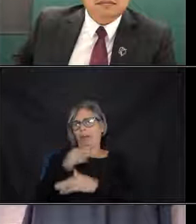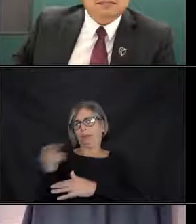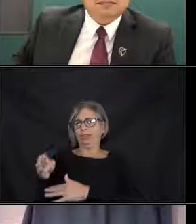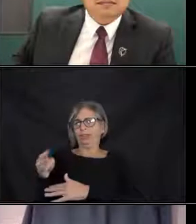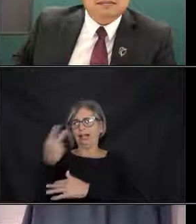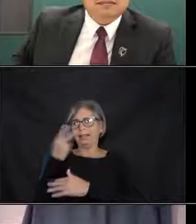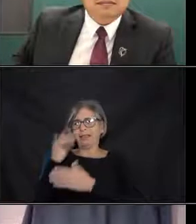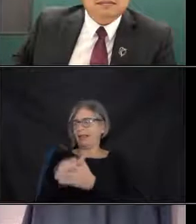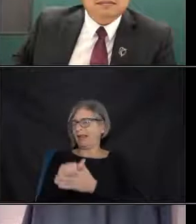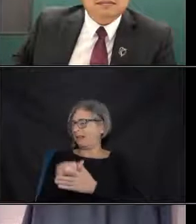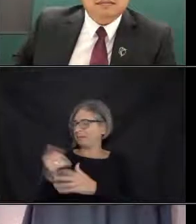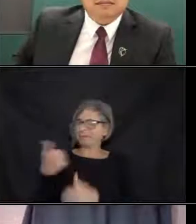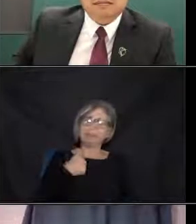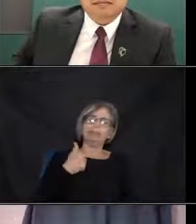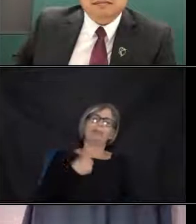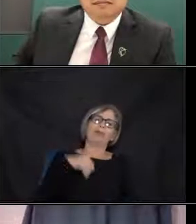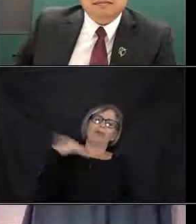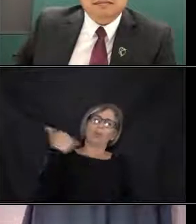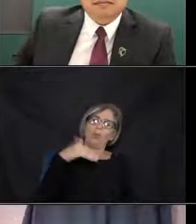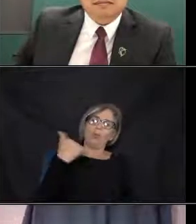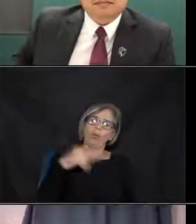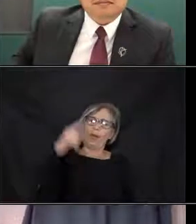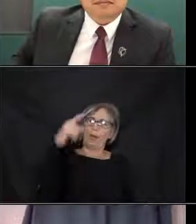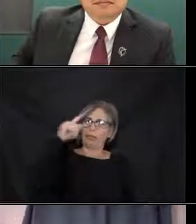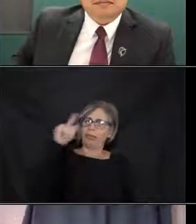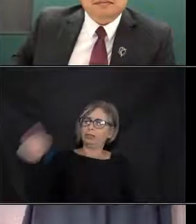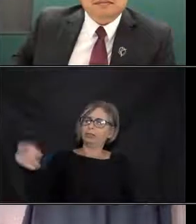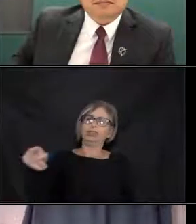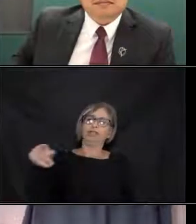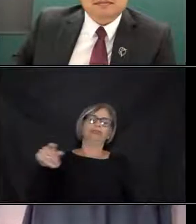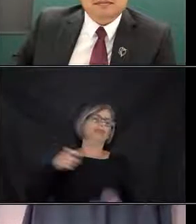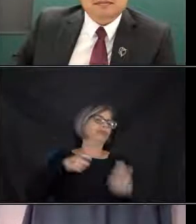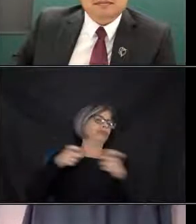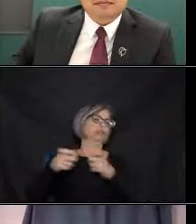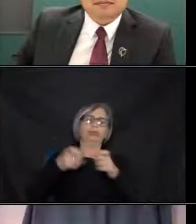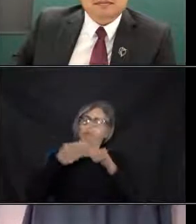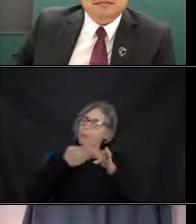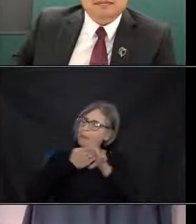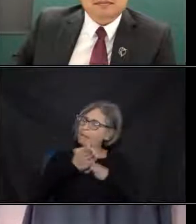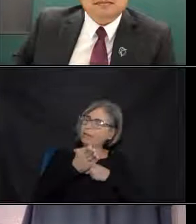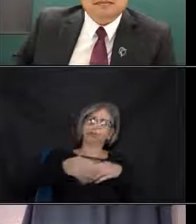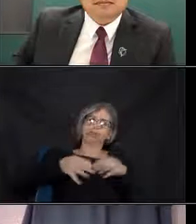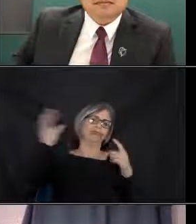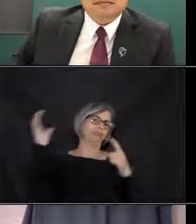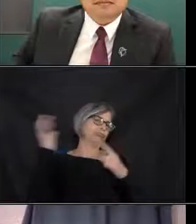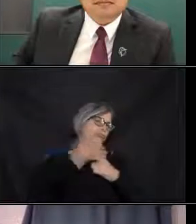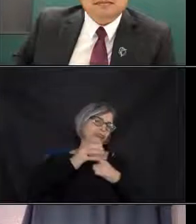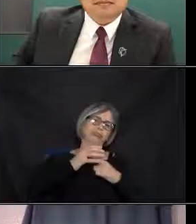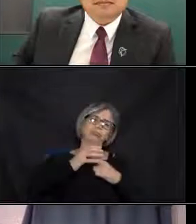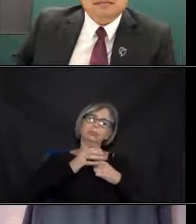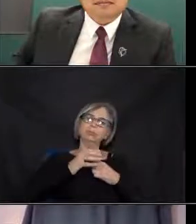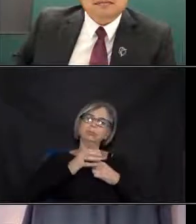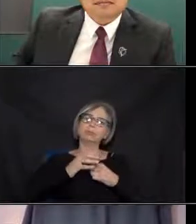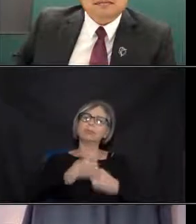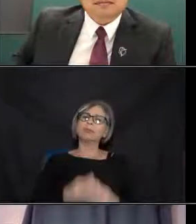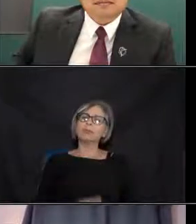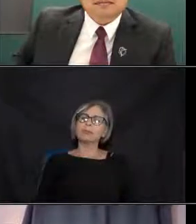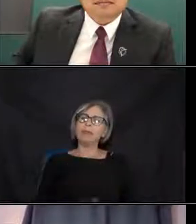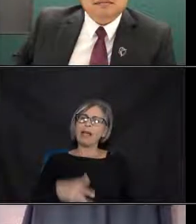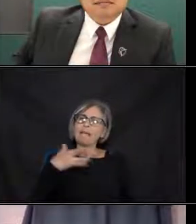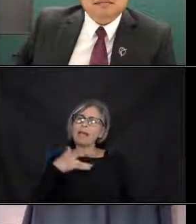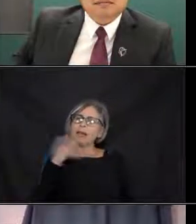that firsthand, and I think she handled it professionally. I just feel